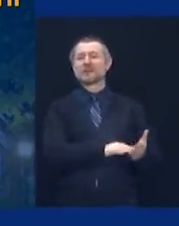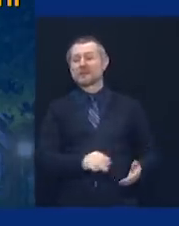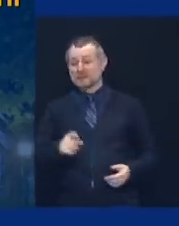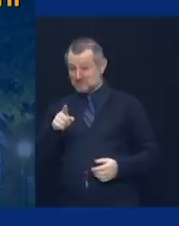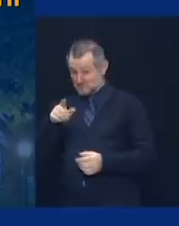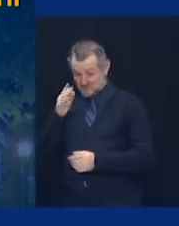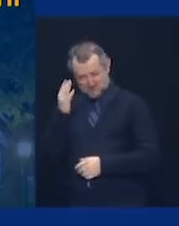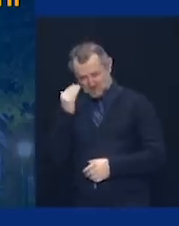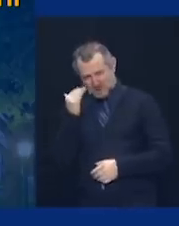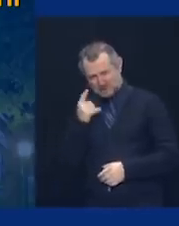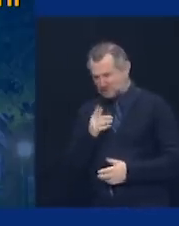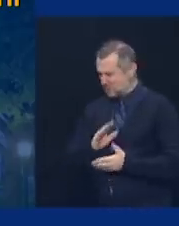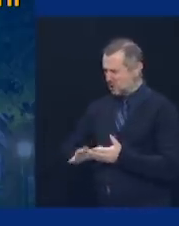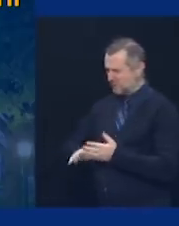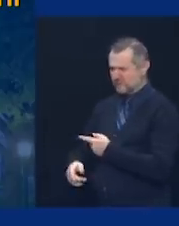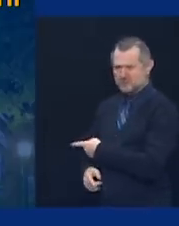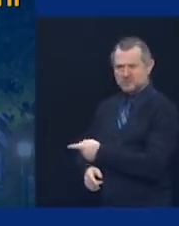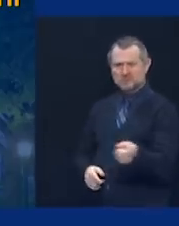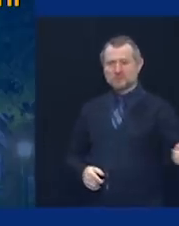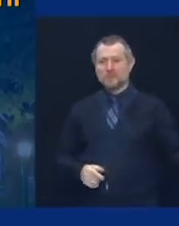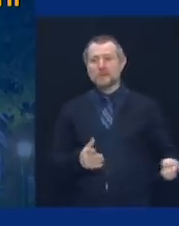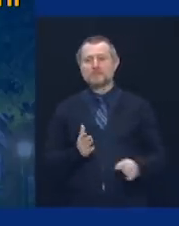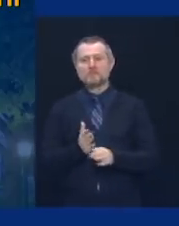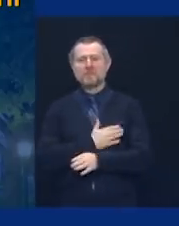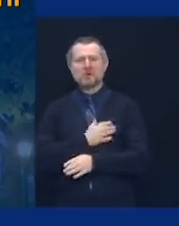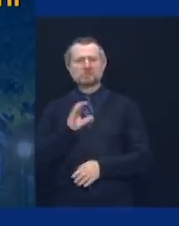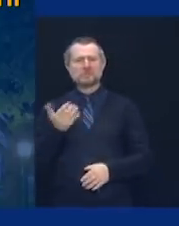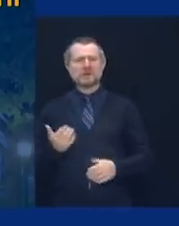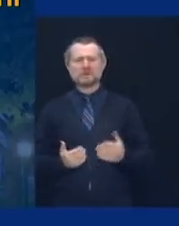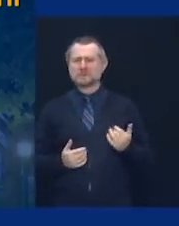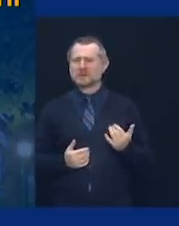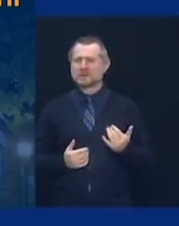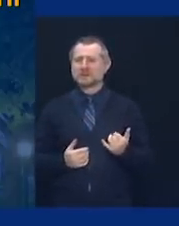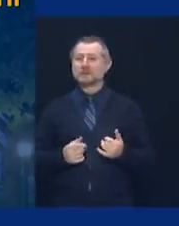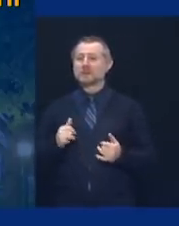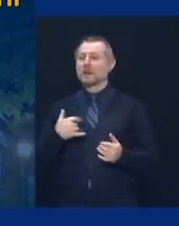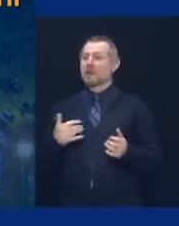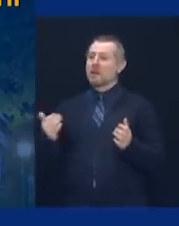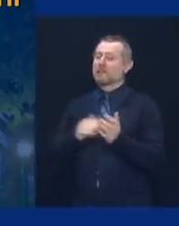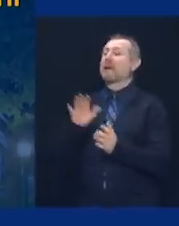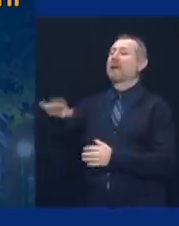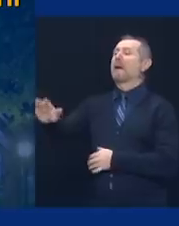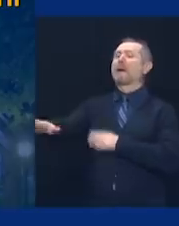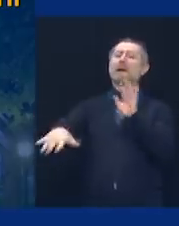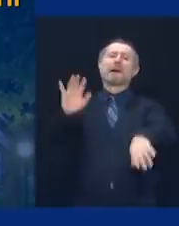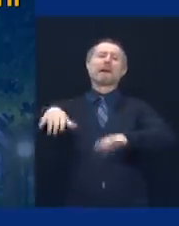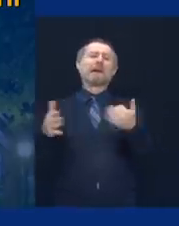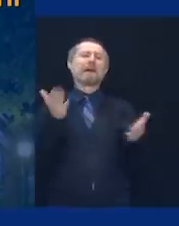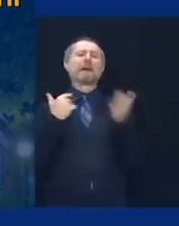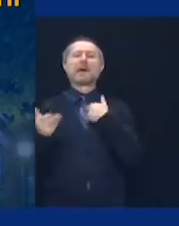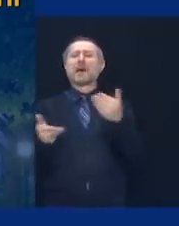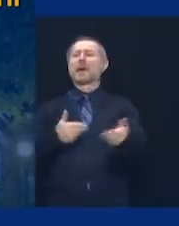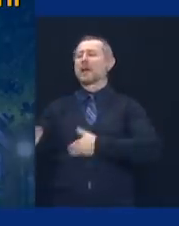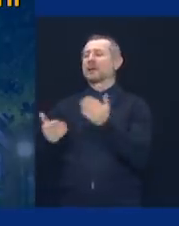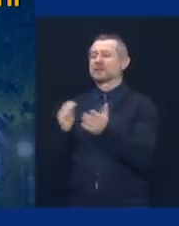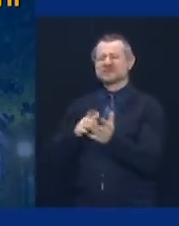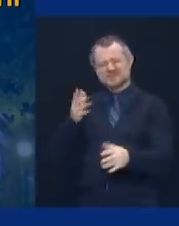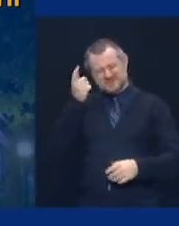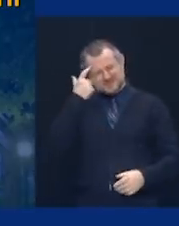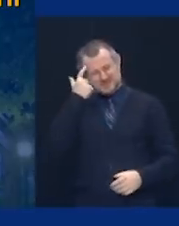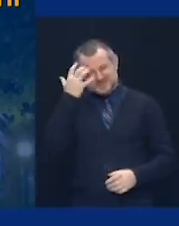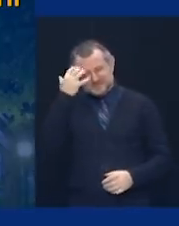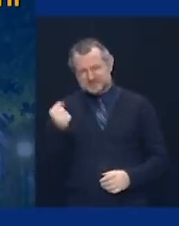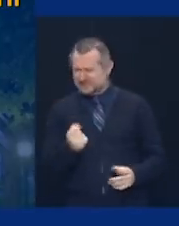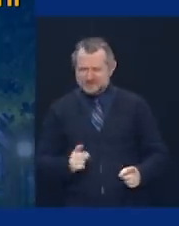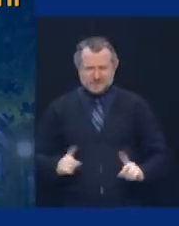teachers just before Christmas and then possibly rehire them in April? It doesn't make sense to me. Again, I would